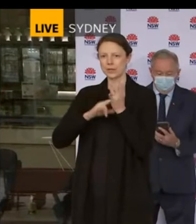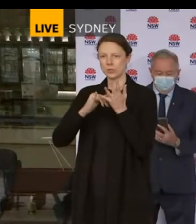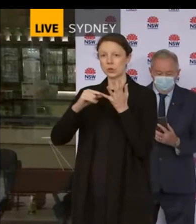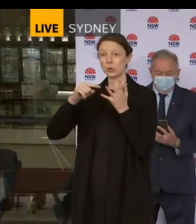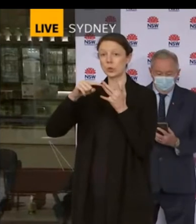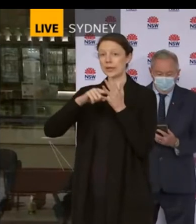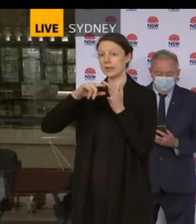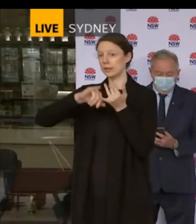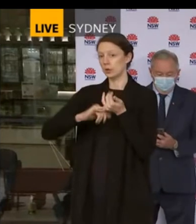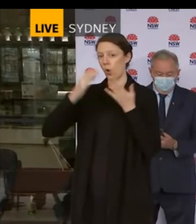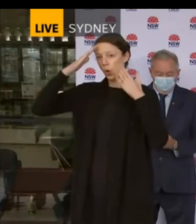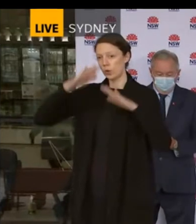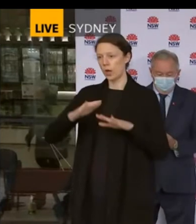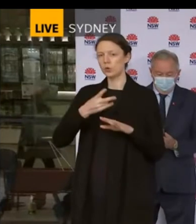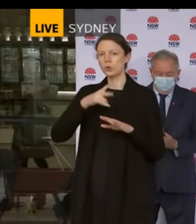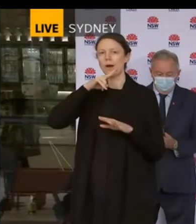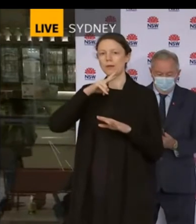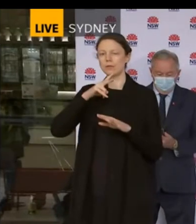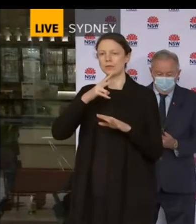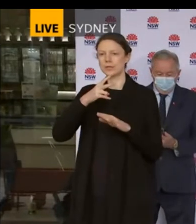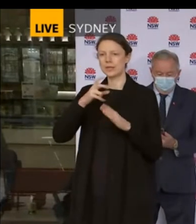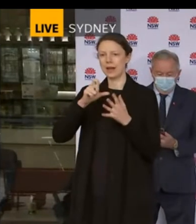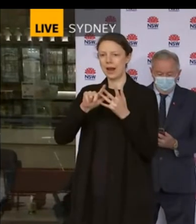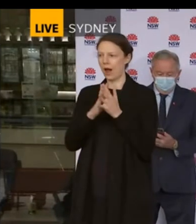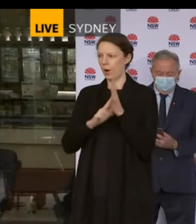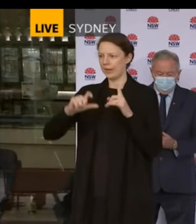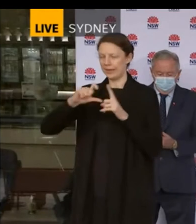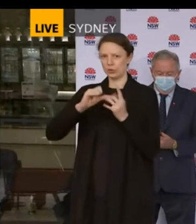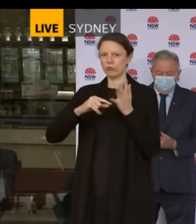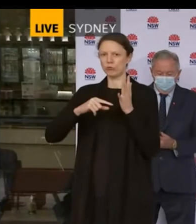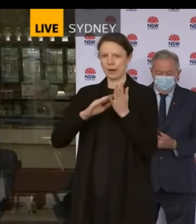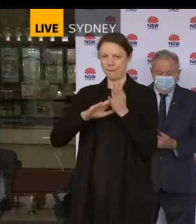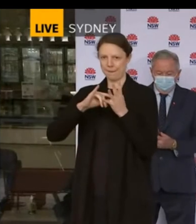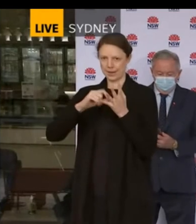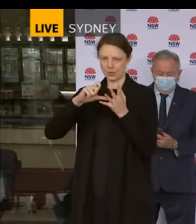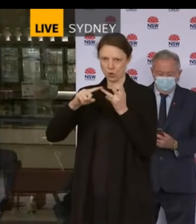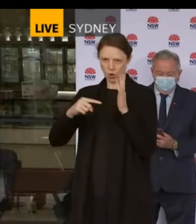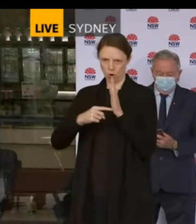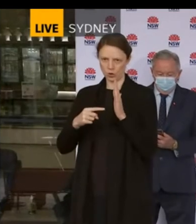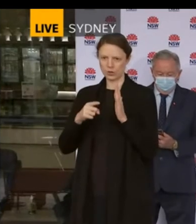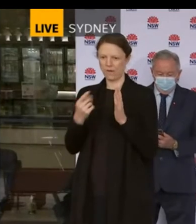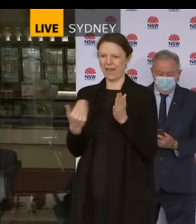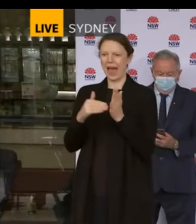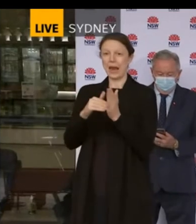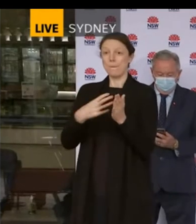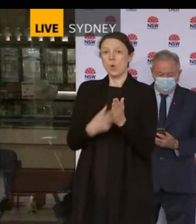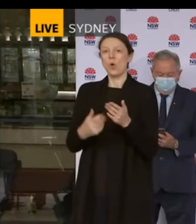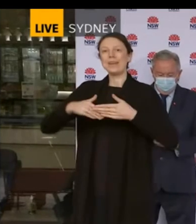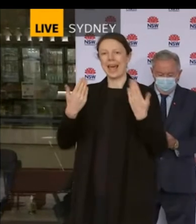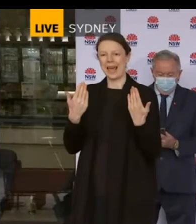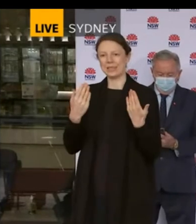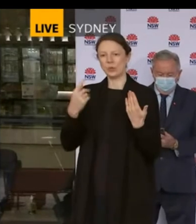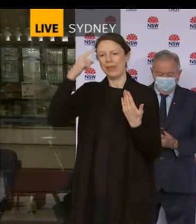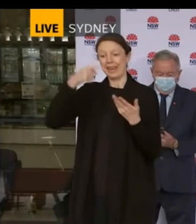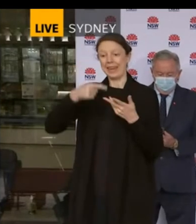Street mascot, we're adding a number of other days that we want to have people get